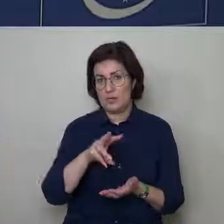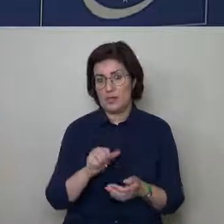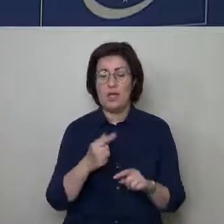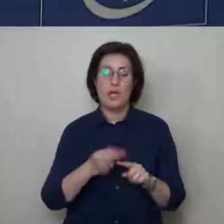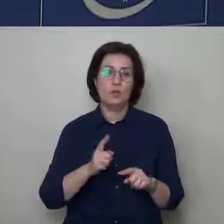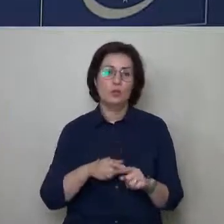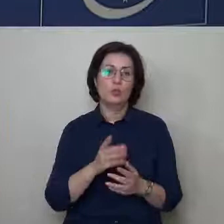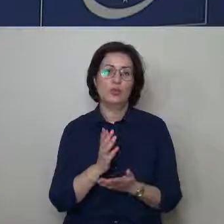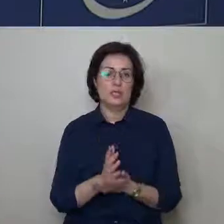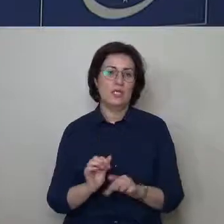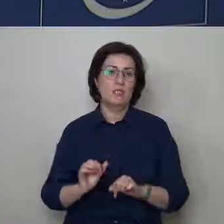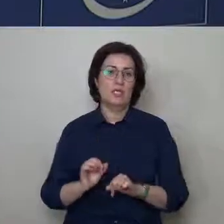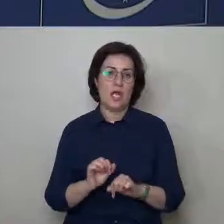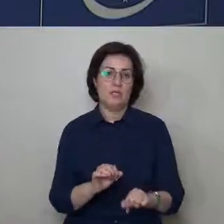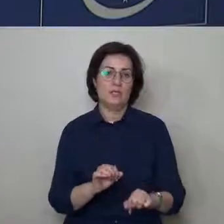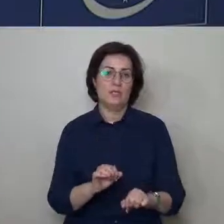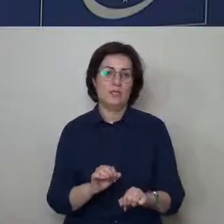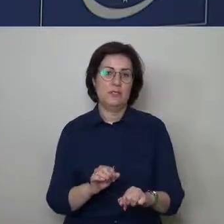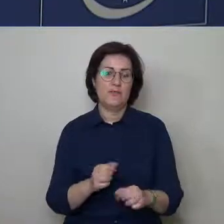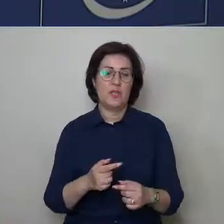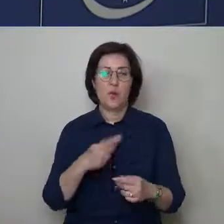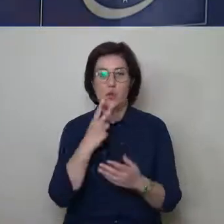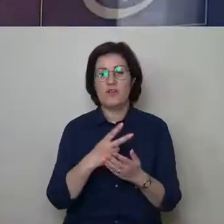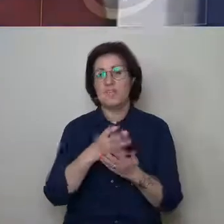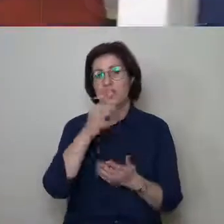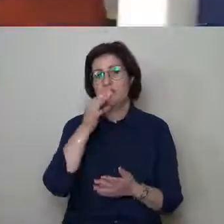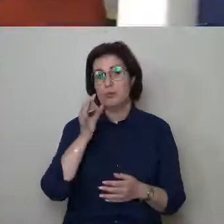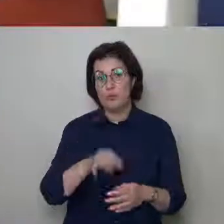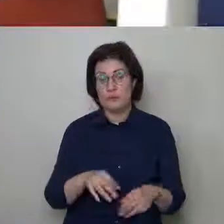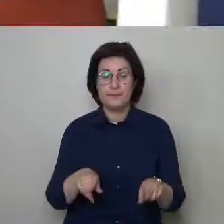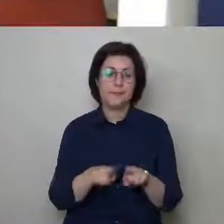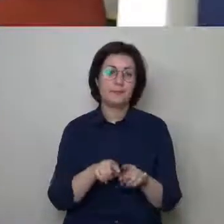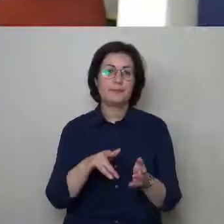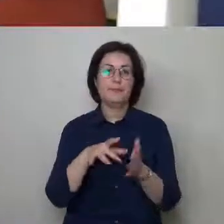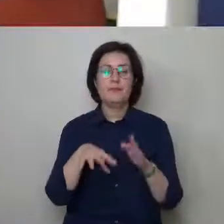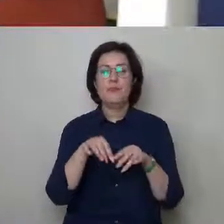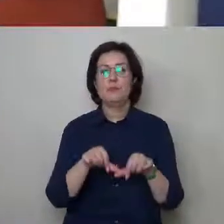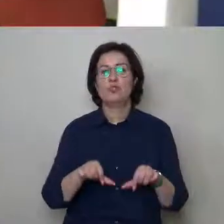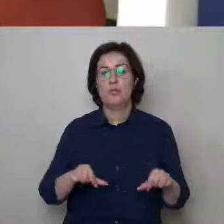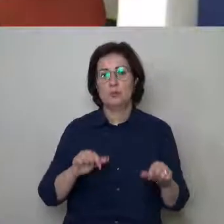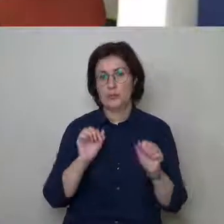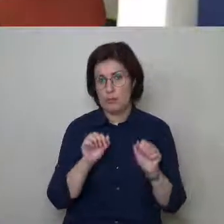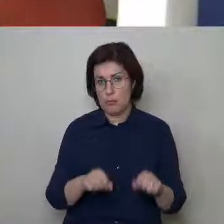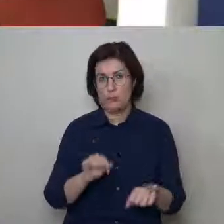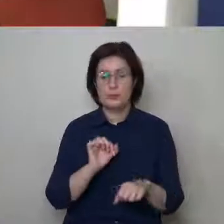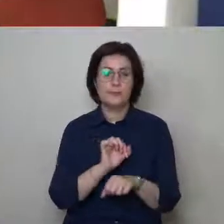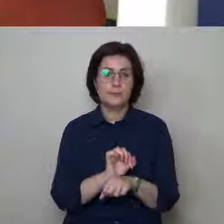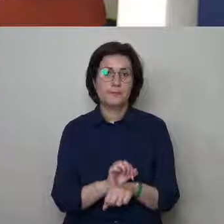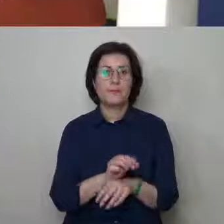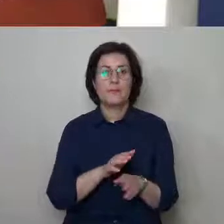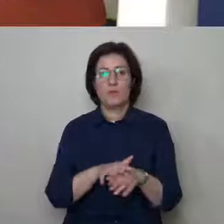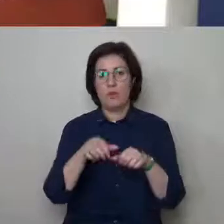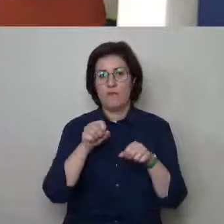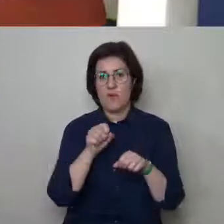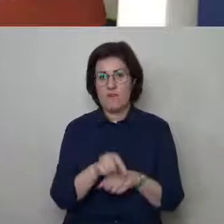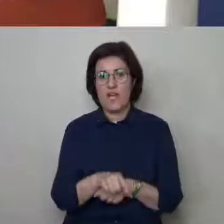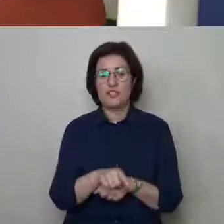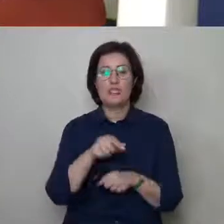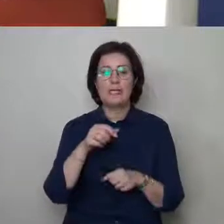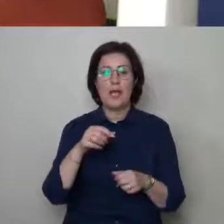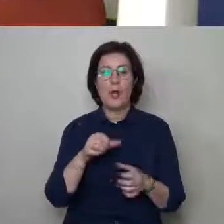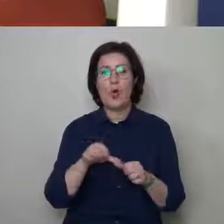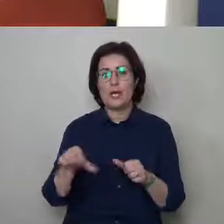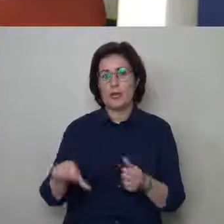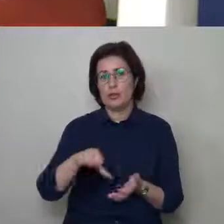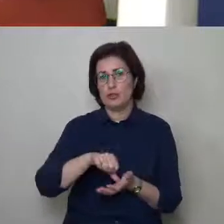person. And there one can have protection in the form of liability. In the same way, the CEC can terminate